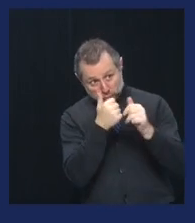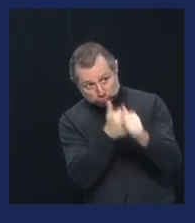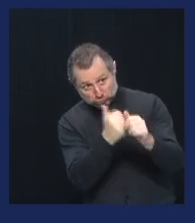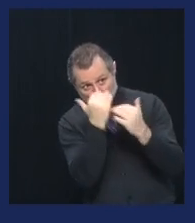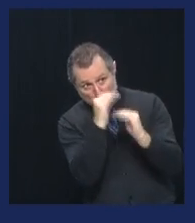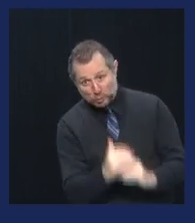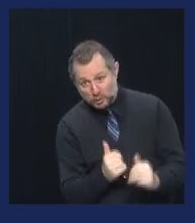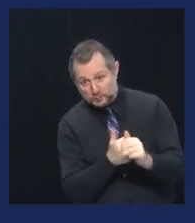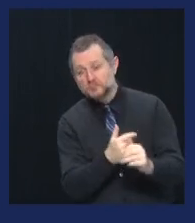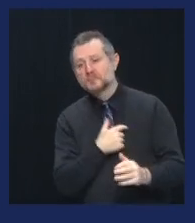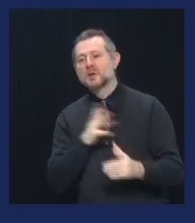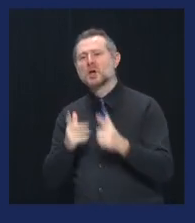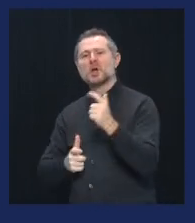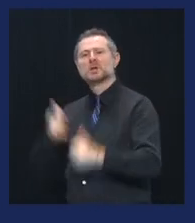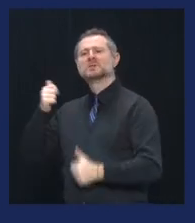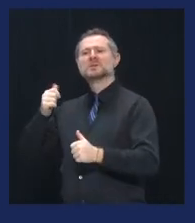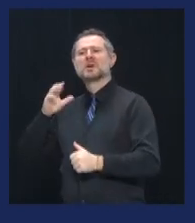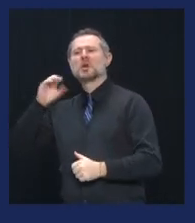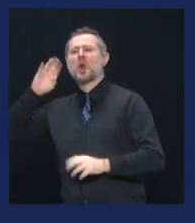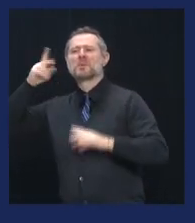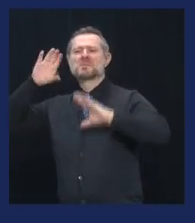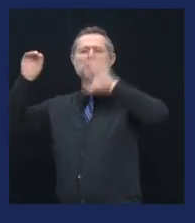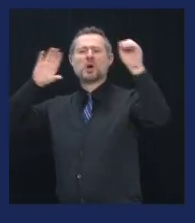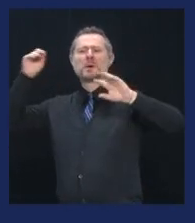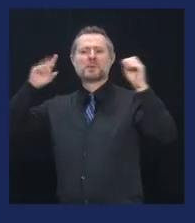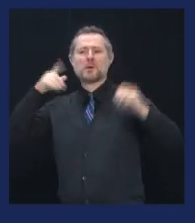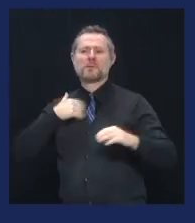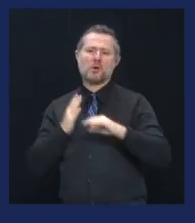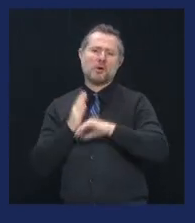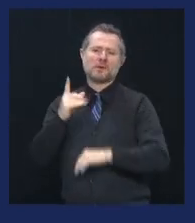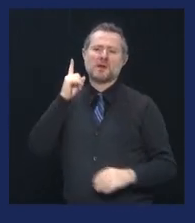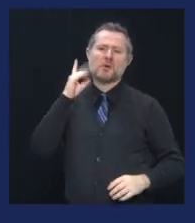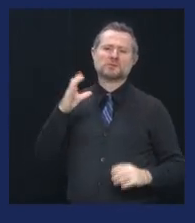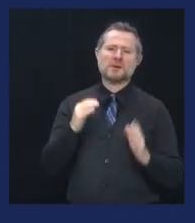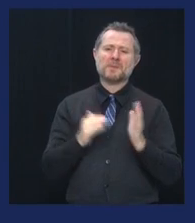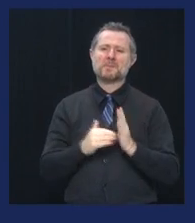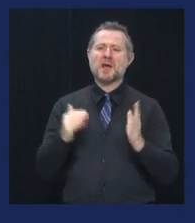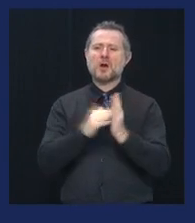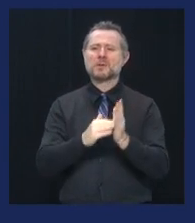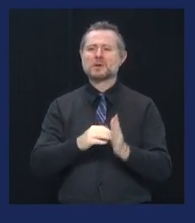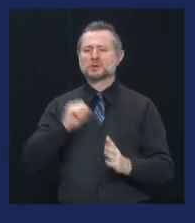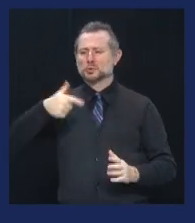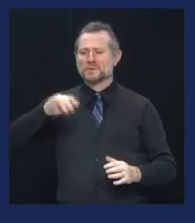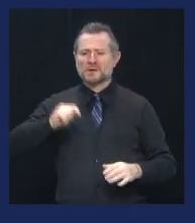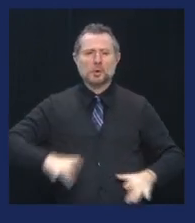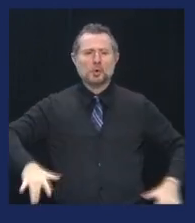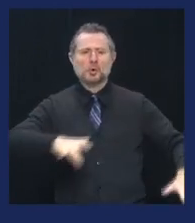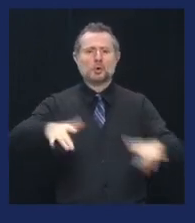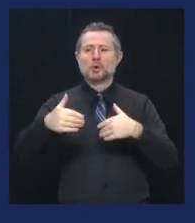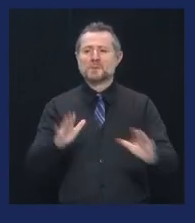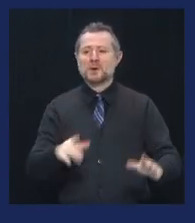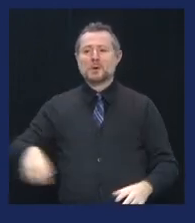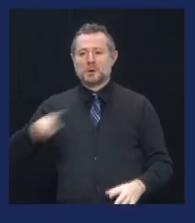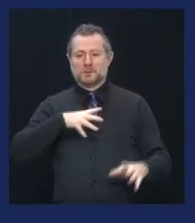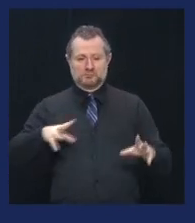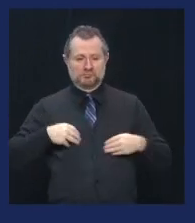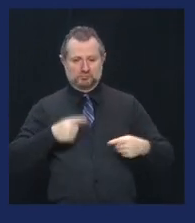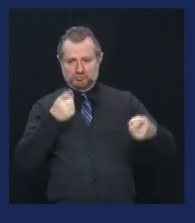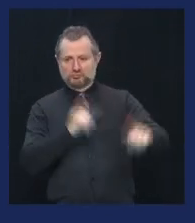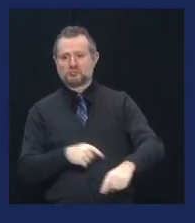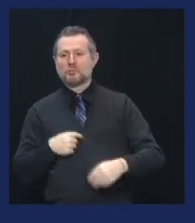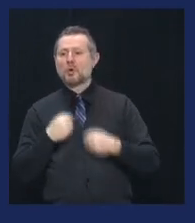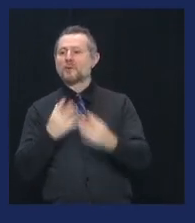over 100 million square feet of space have already agreed to offer testing services to all tenants in